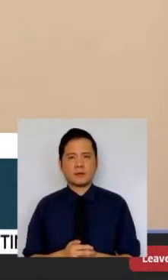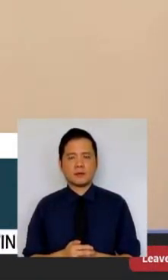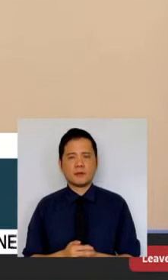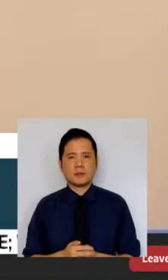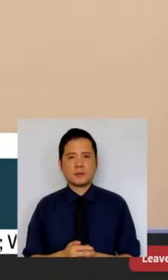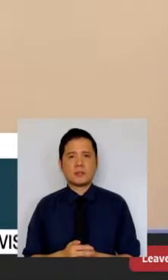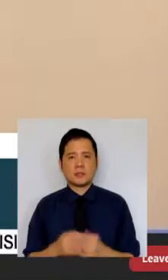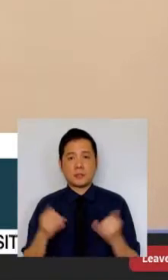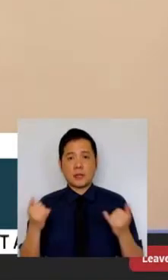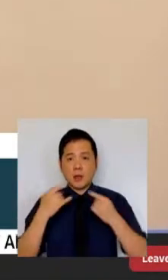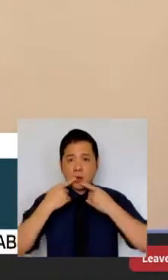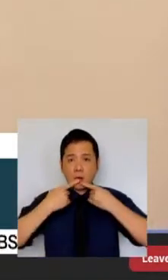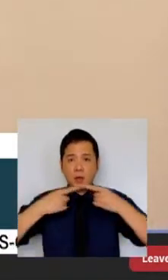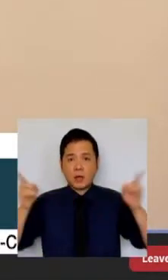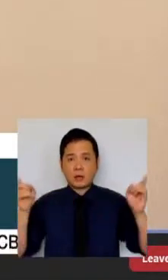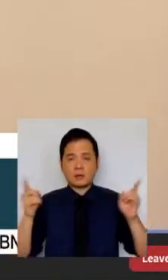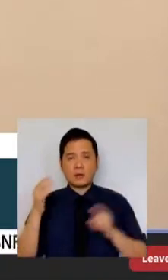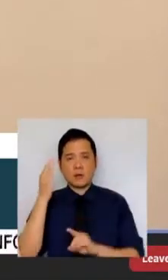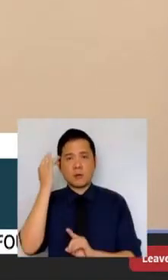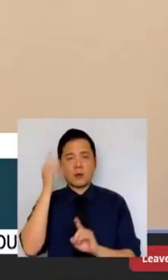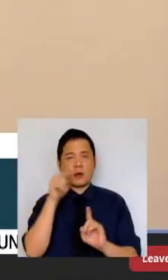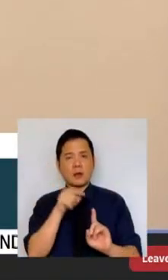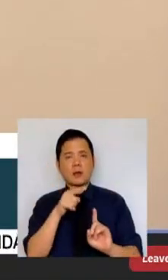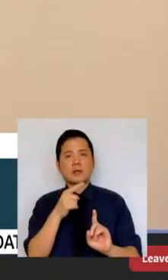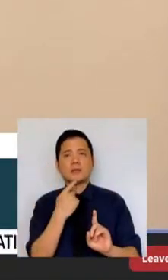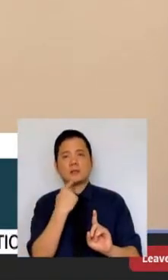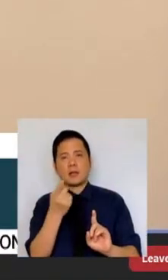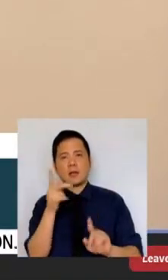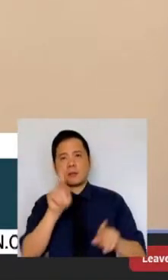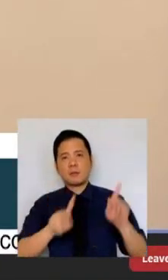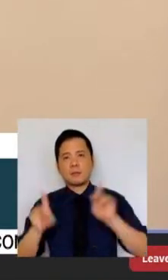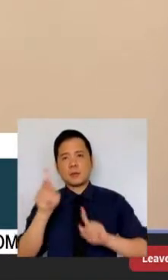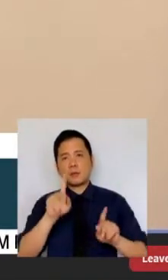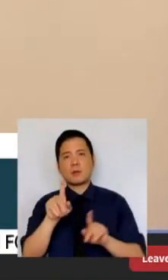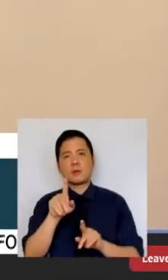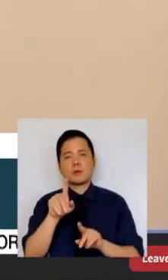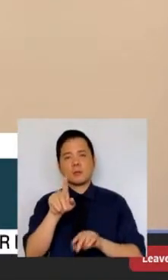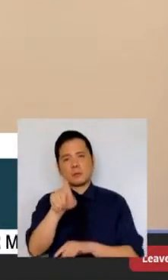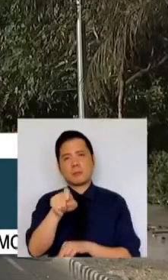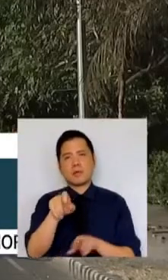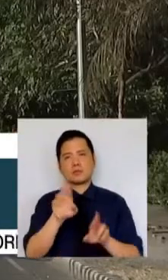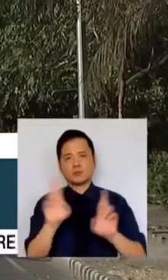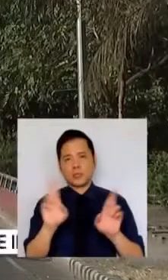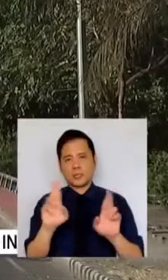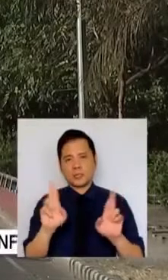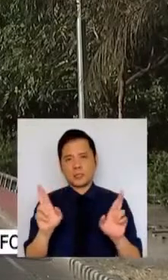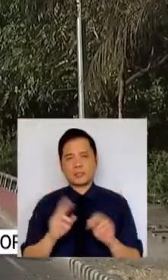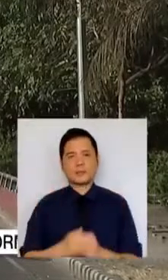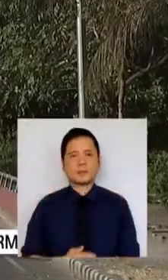no? Para lamang may announce kaagad at mapaghandaan ng bawat isa.